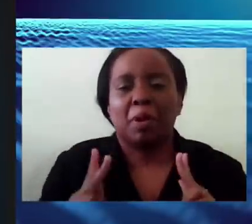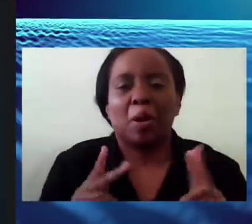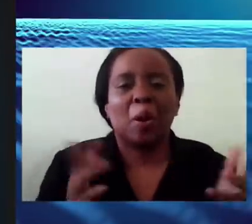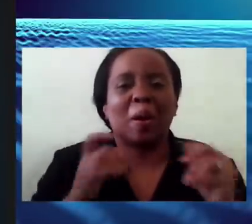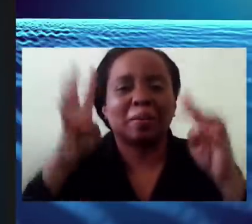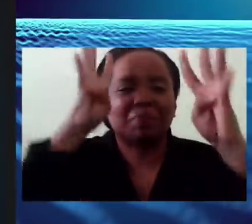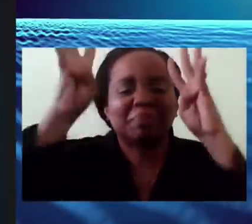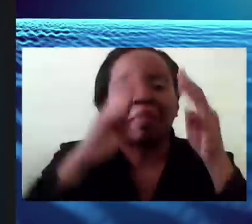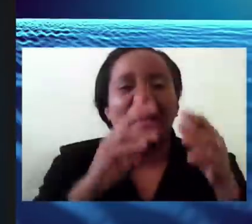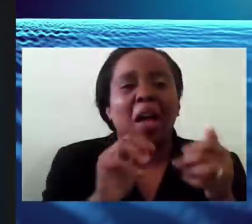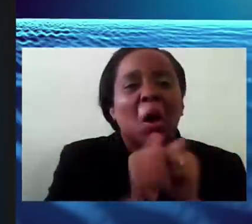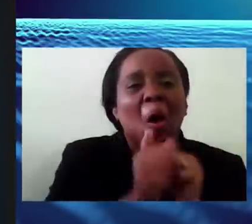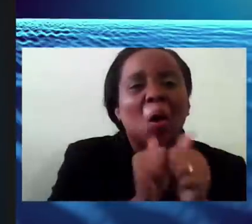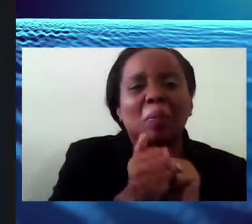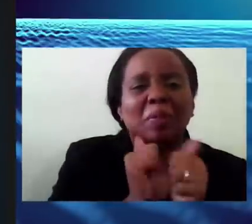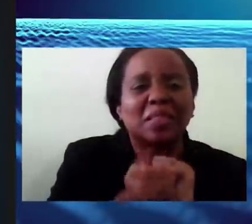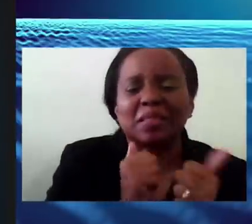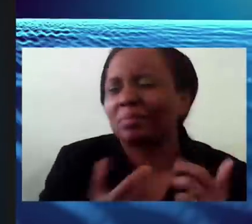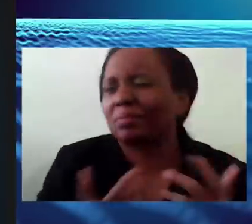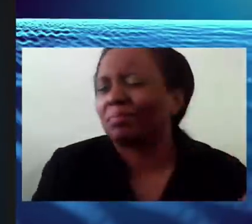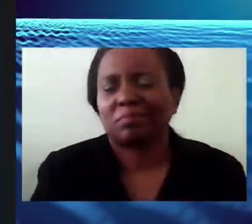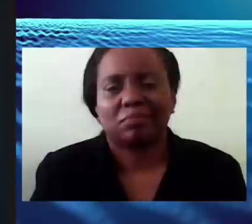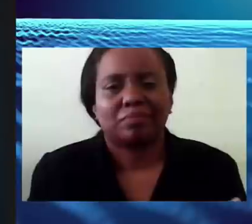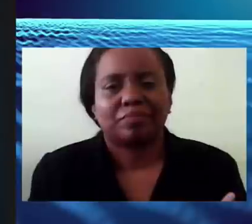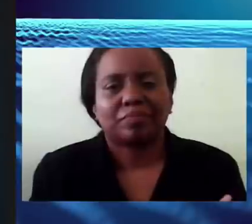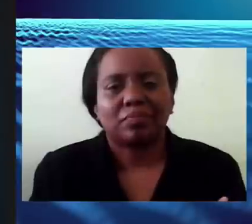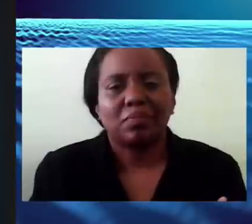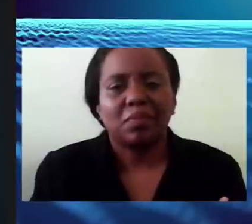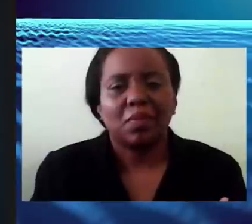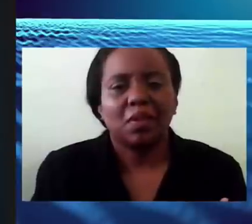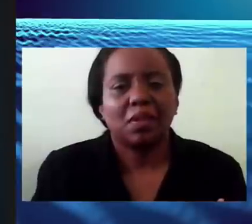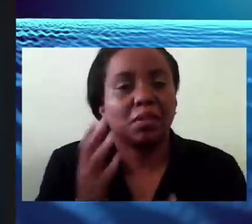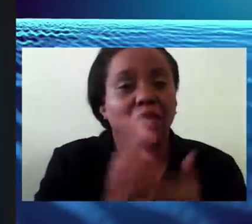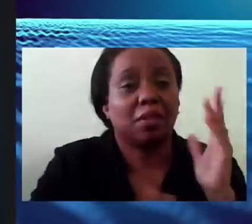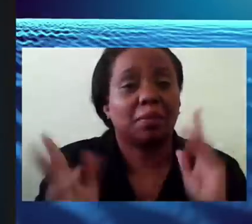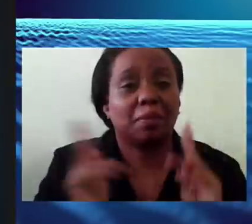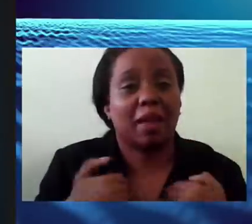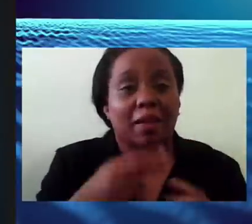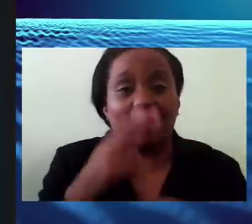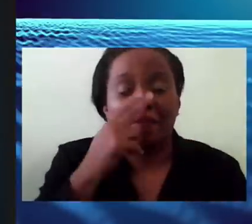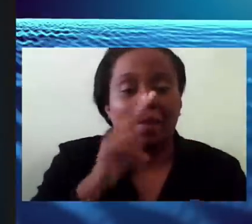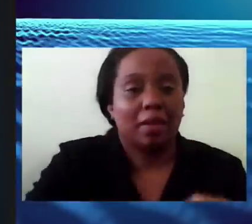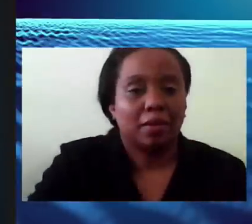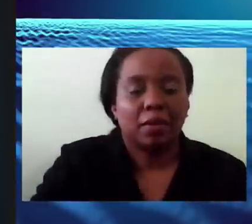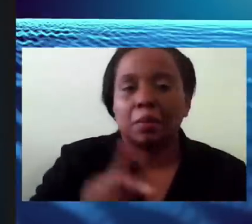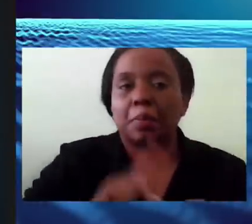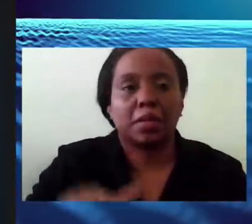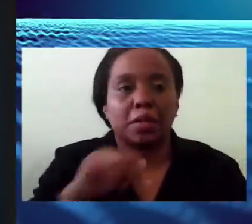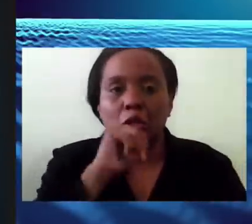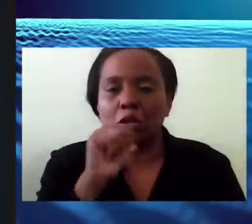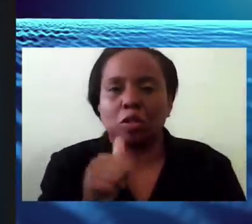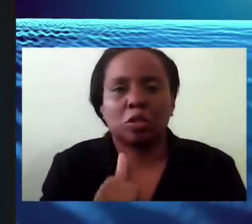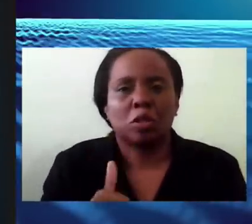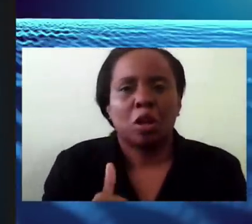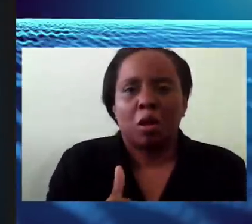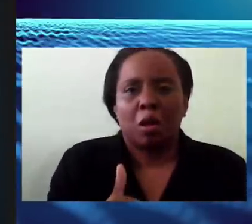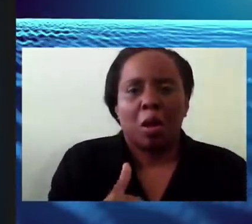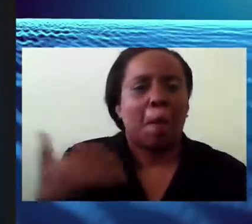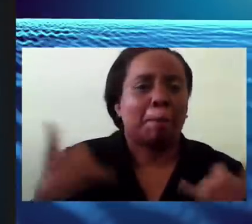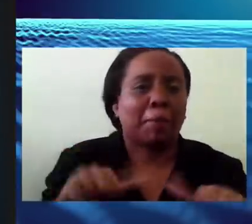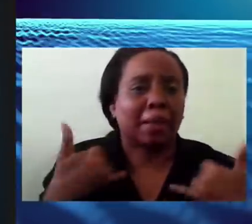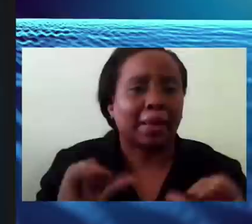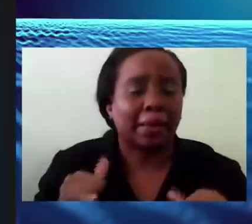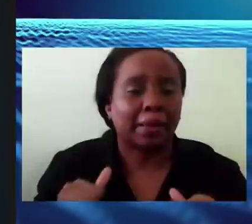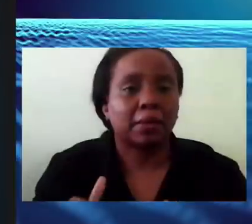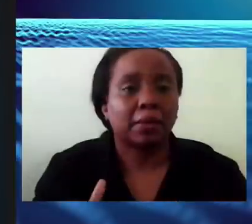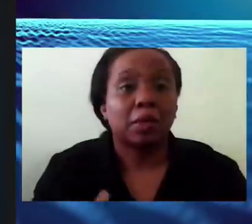or anybody in the same discipline. So they had some fun with it. But this was not a jolly, or they were not off on a frolic of their own. They were executing